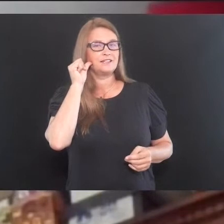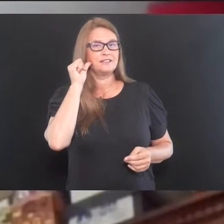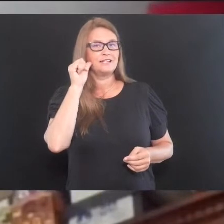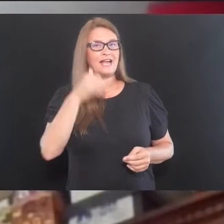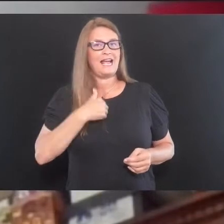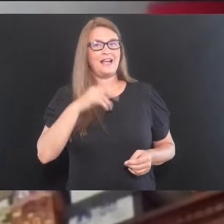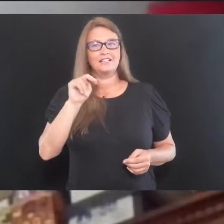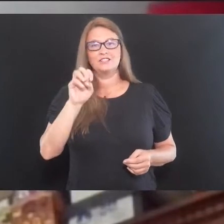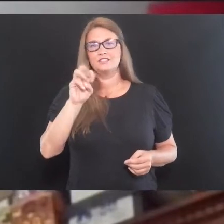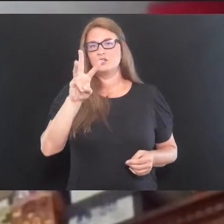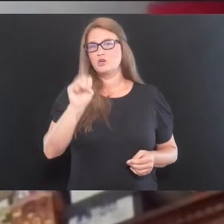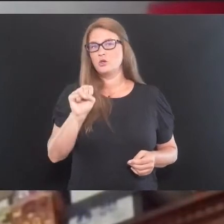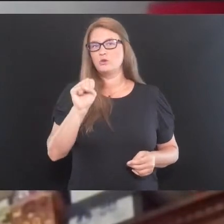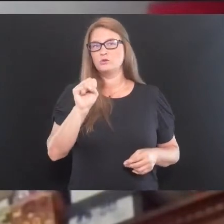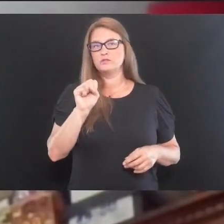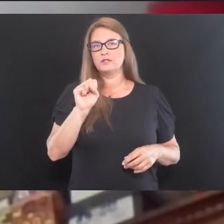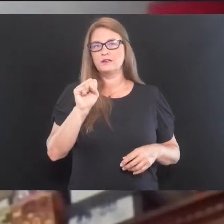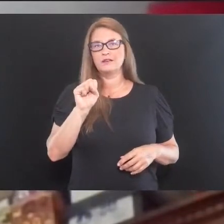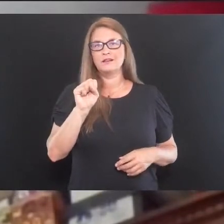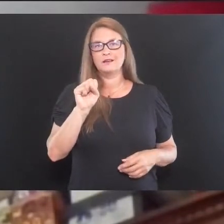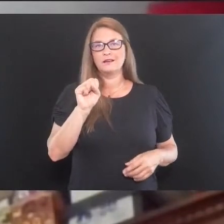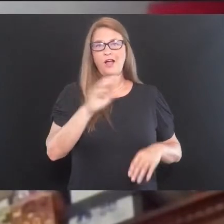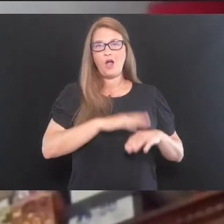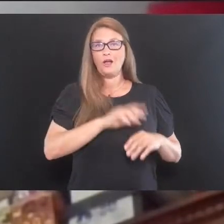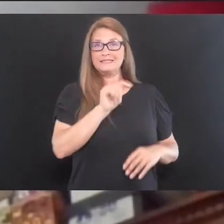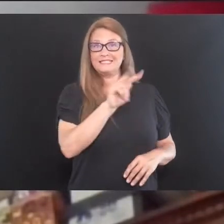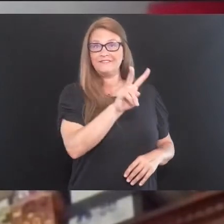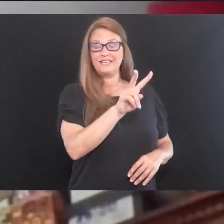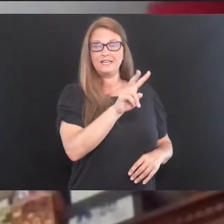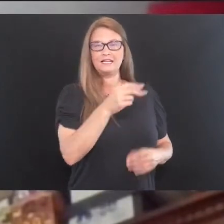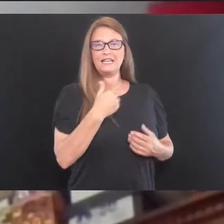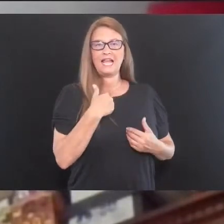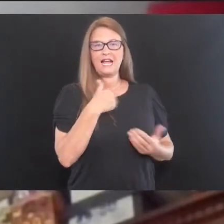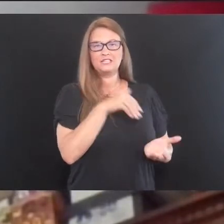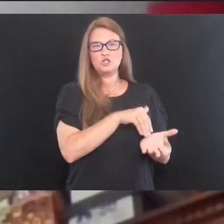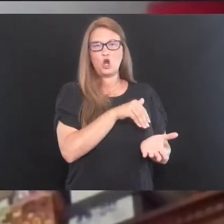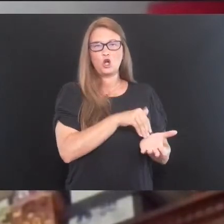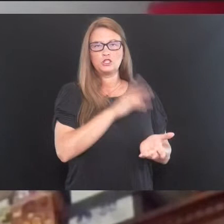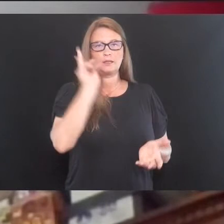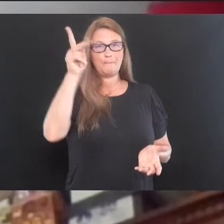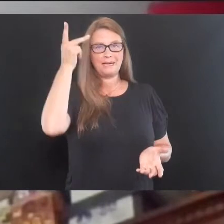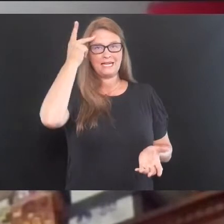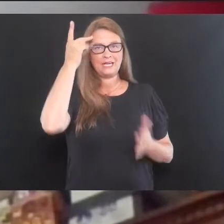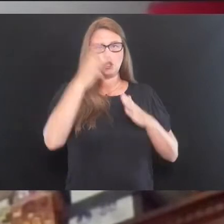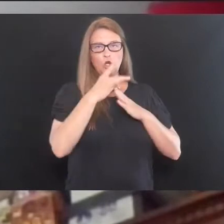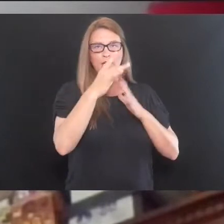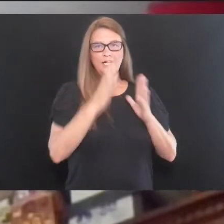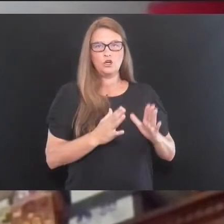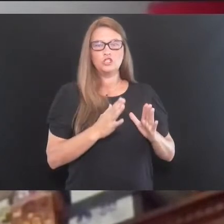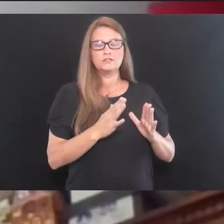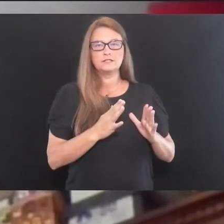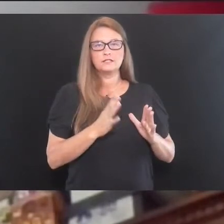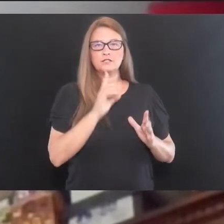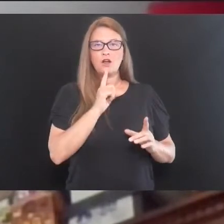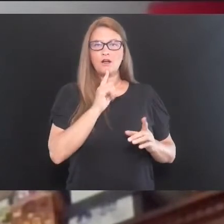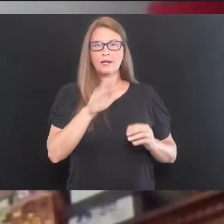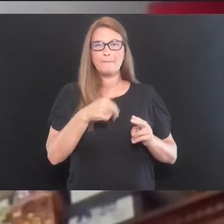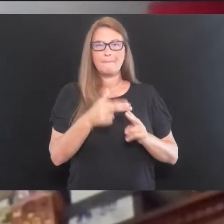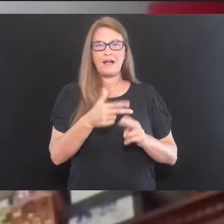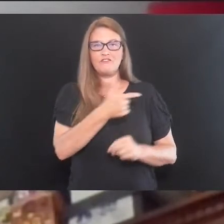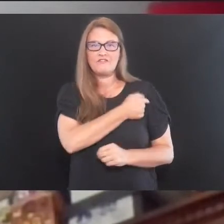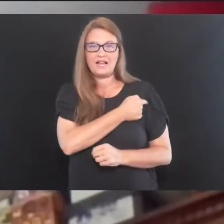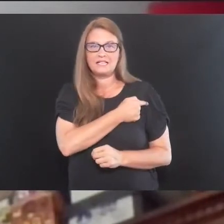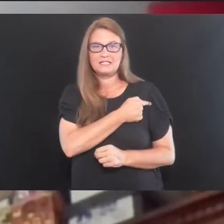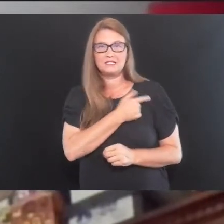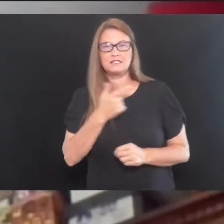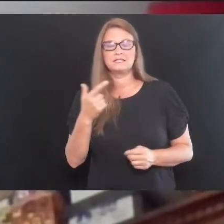news network tuned in, and there they had doctors and political leaders talking about the vaccine, saying, they